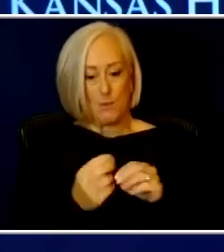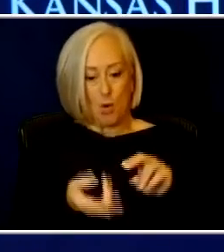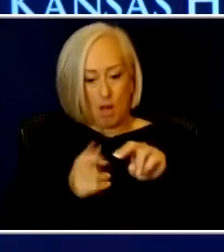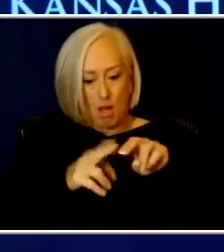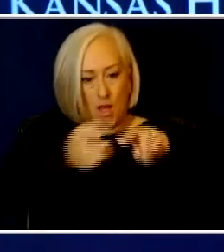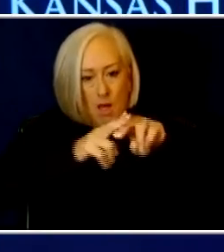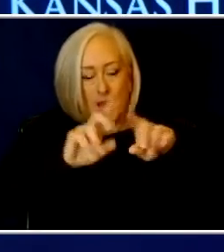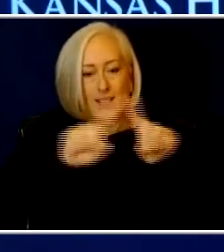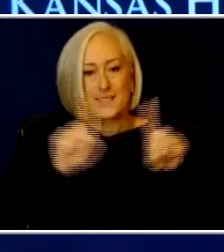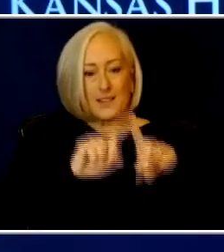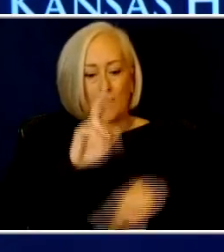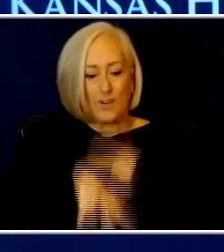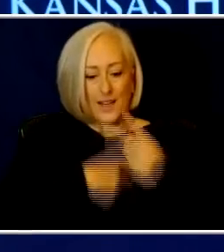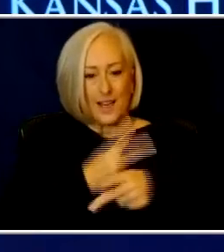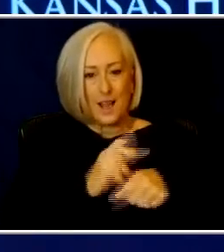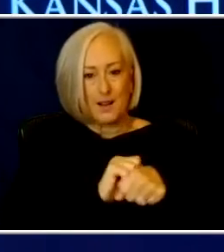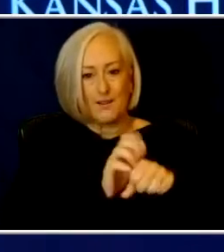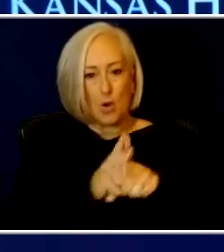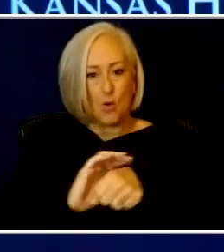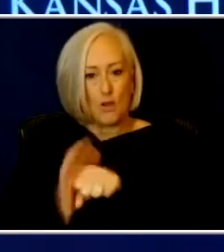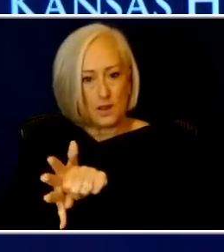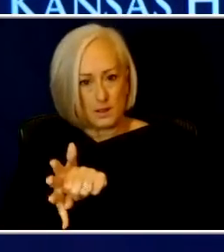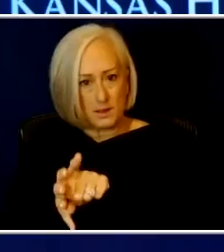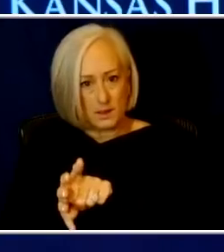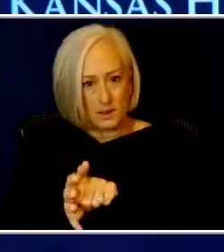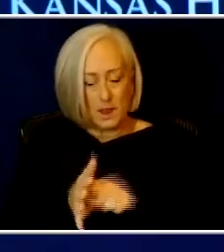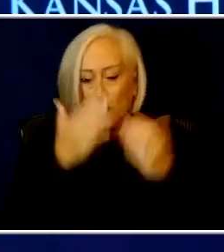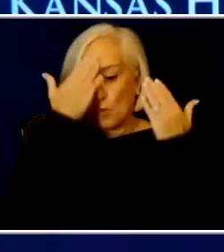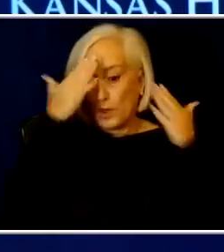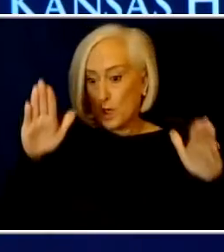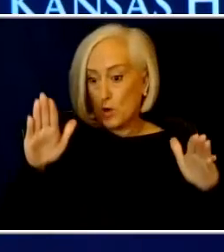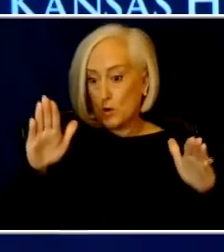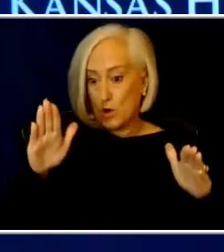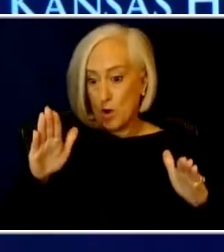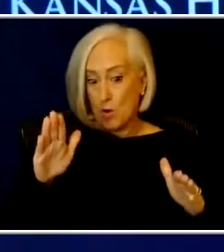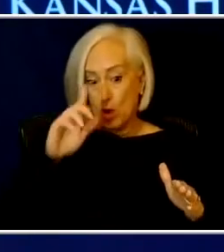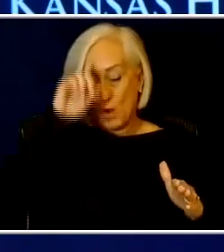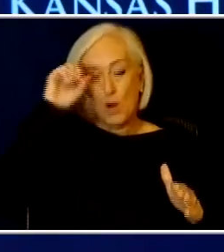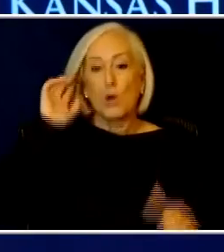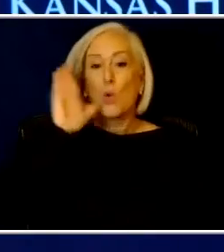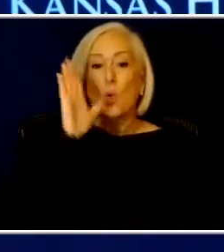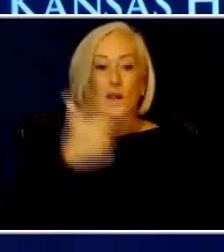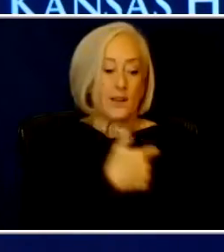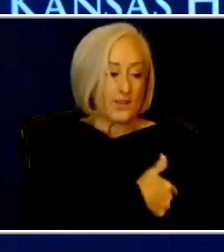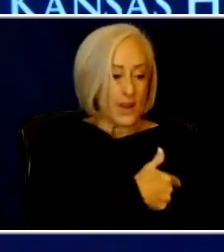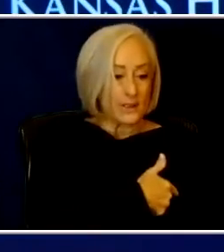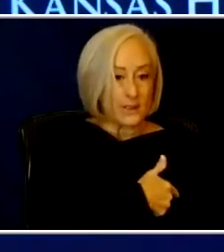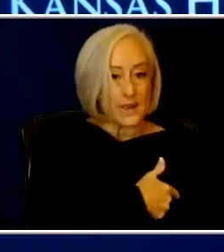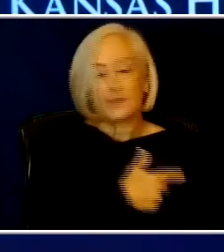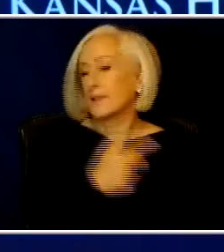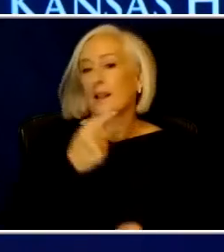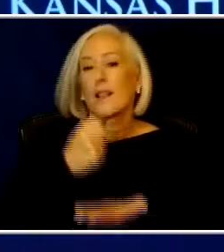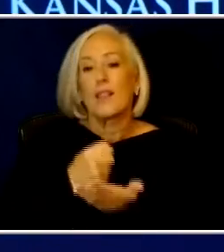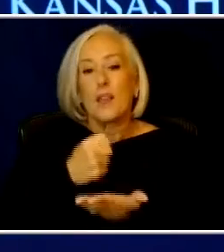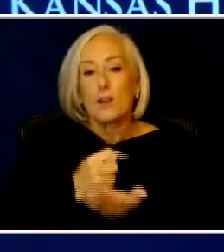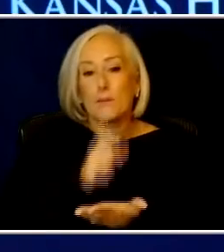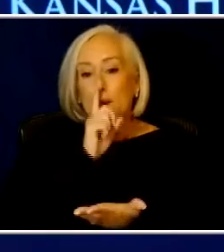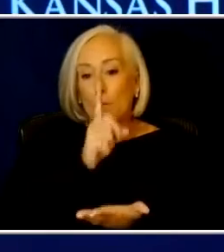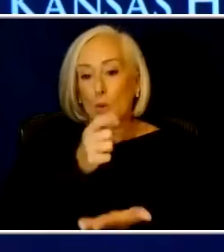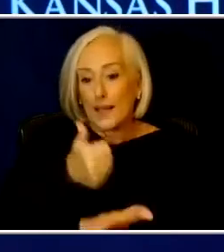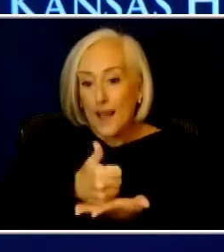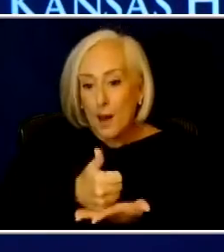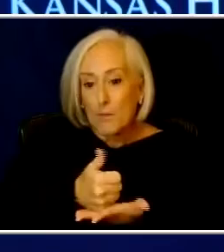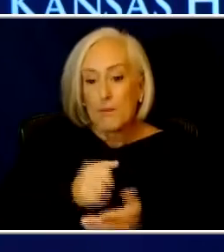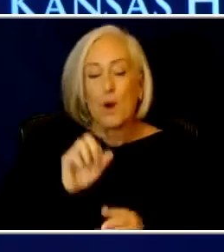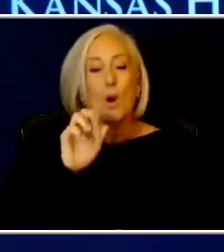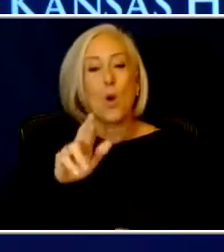don't know right now is how successful therapies or vaccinations are, or especially prior infection, to